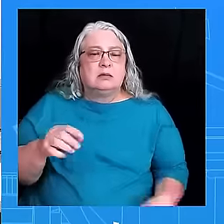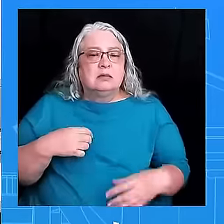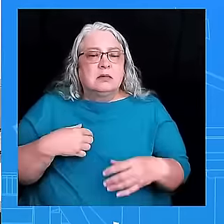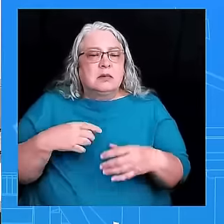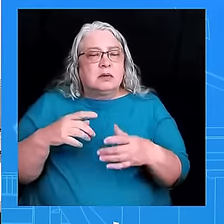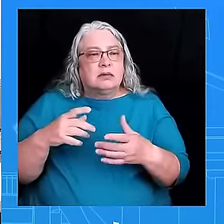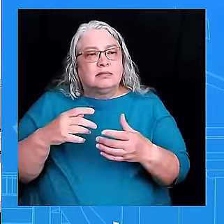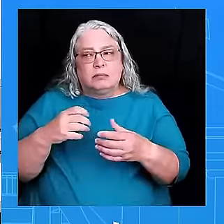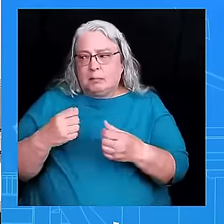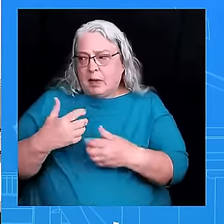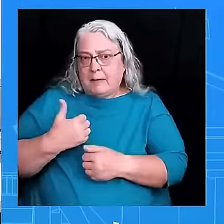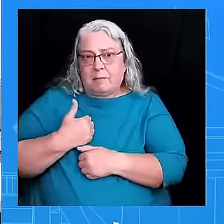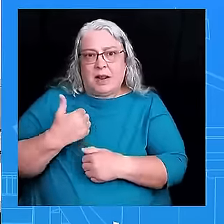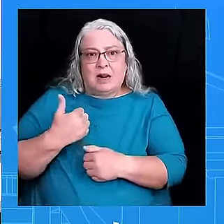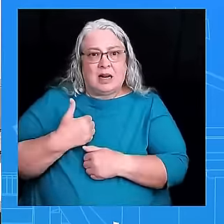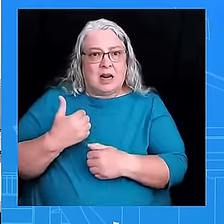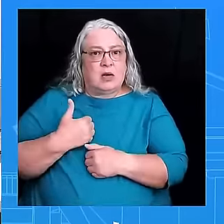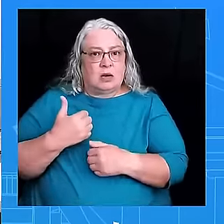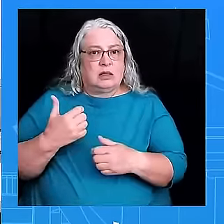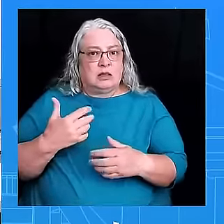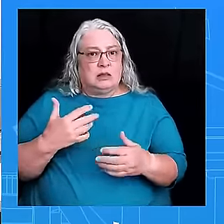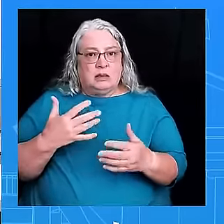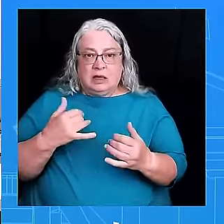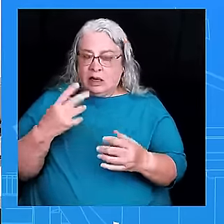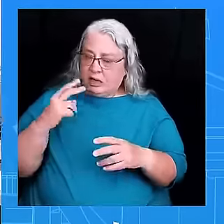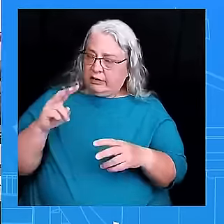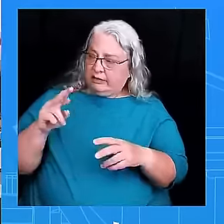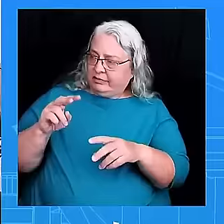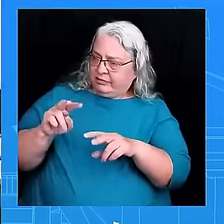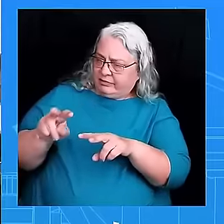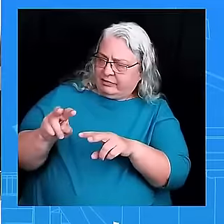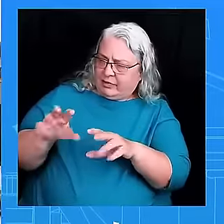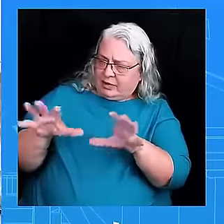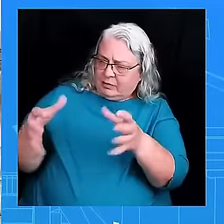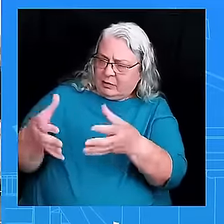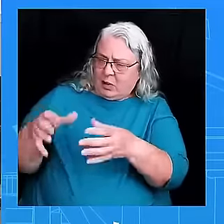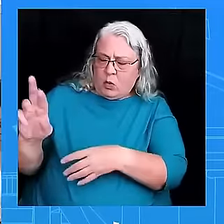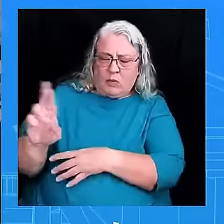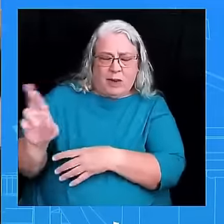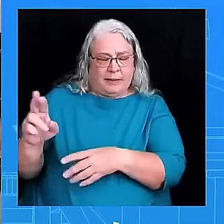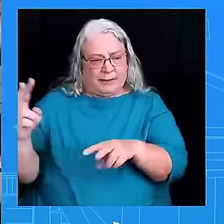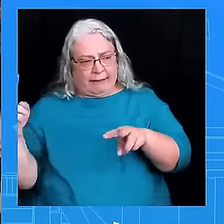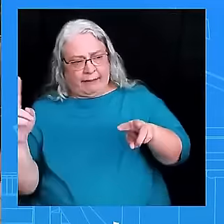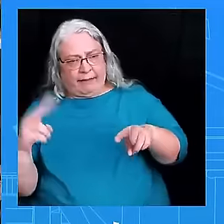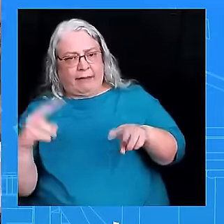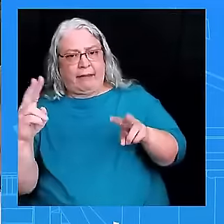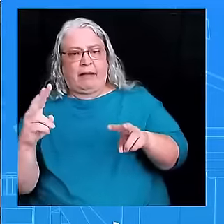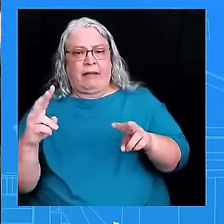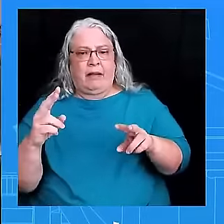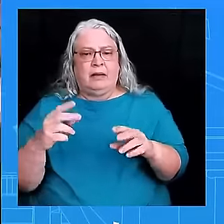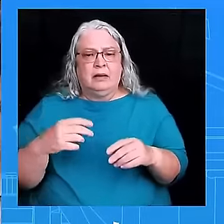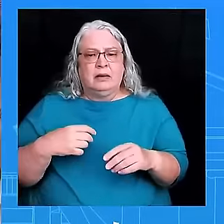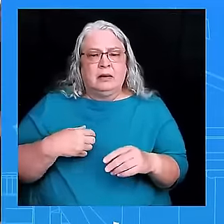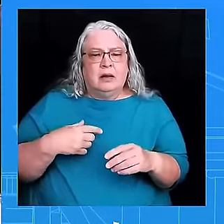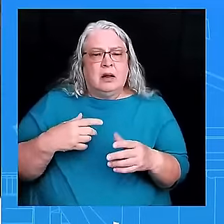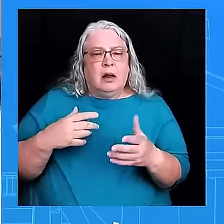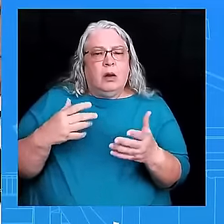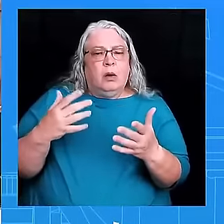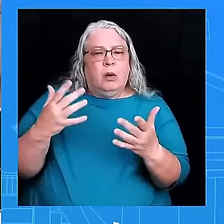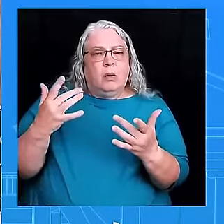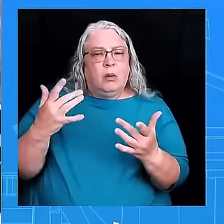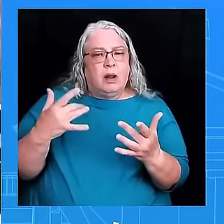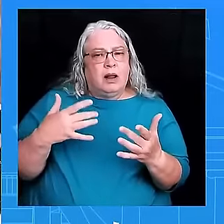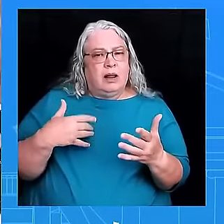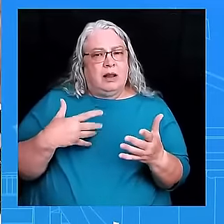and calling it a sweetheart deal because it avoids a trial and the death penalty. I was wondering if the administration has any response to